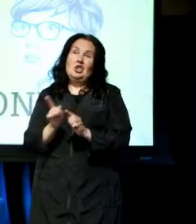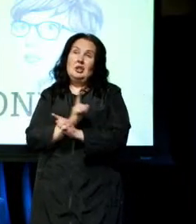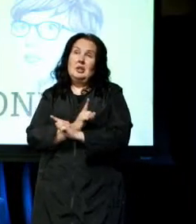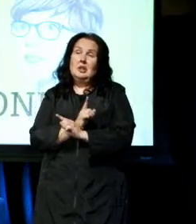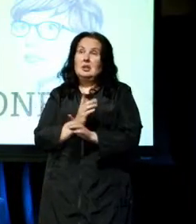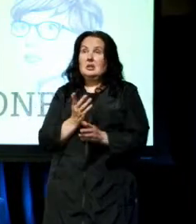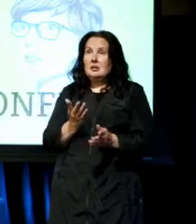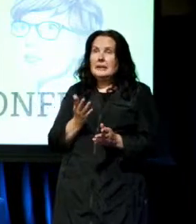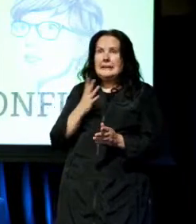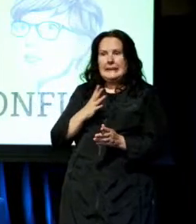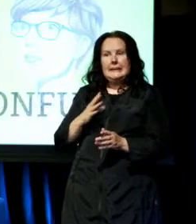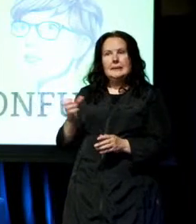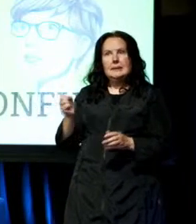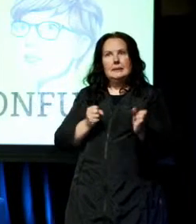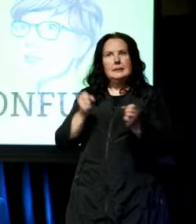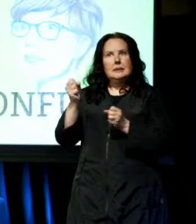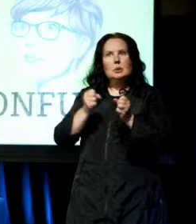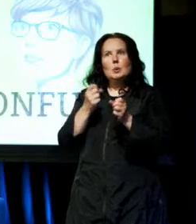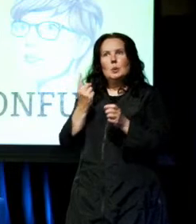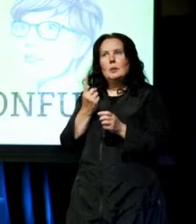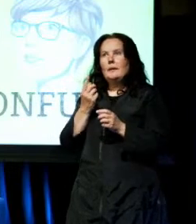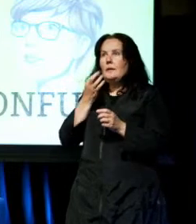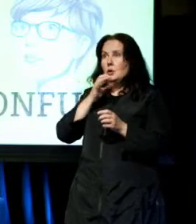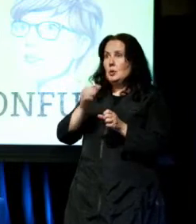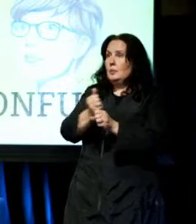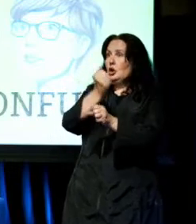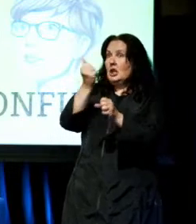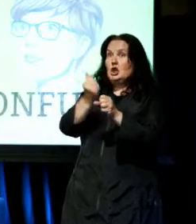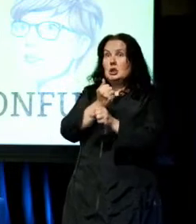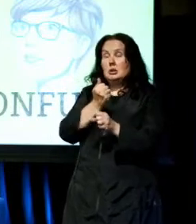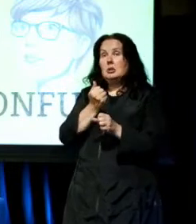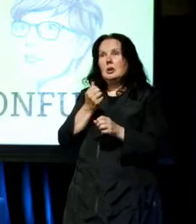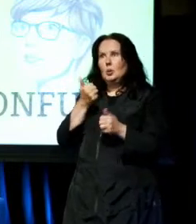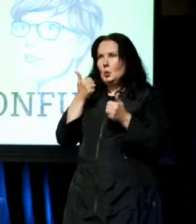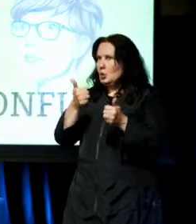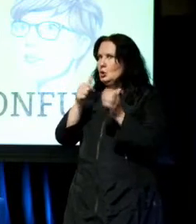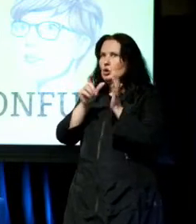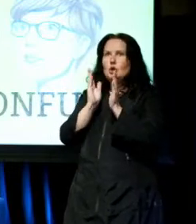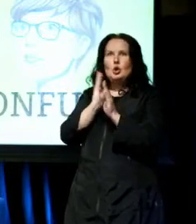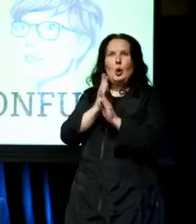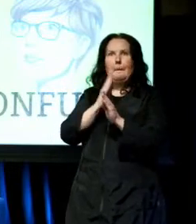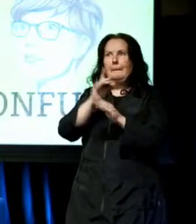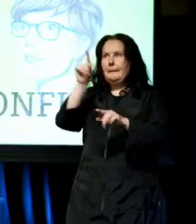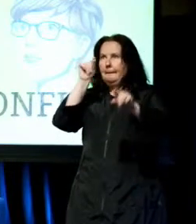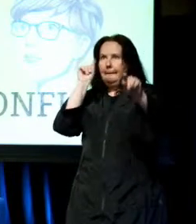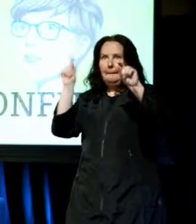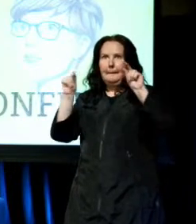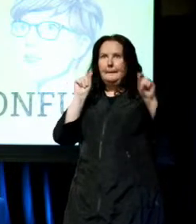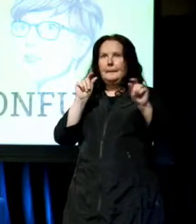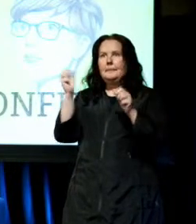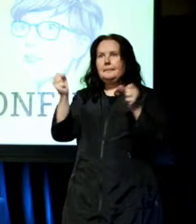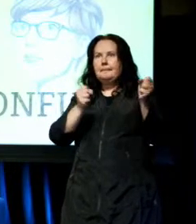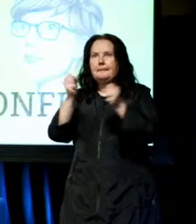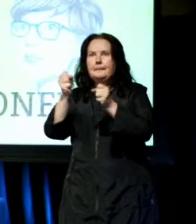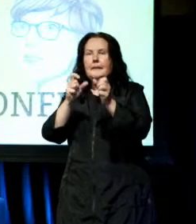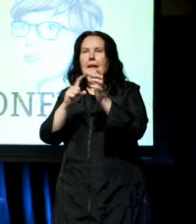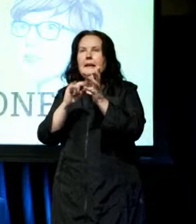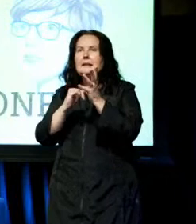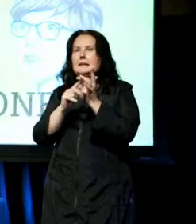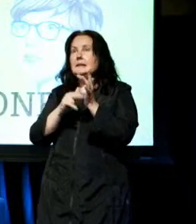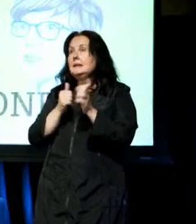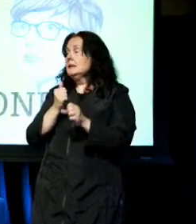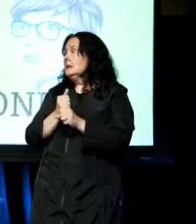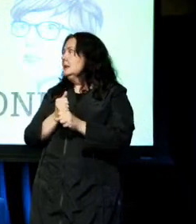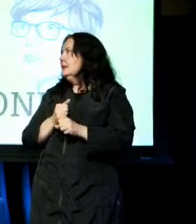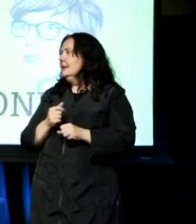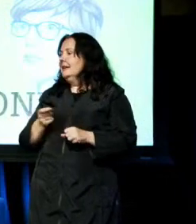quite a few Australian productions are doing a good job of casting authentically now. It's great. We're seeing a sea change. Oh, God, sorry to reference that